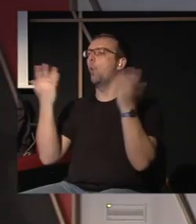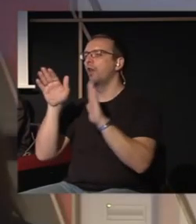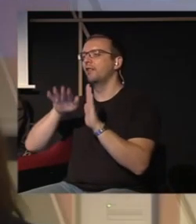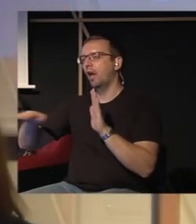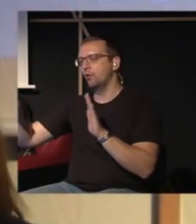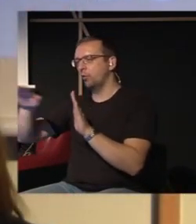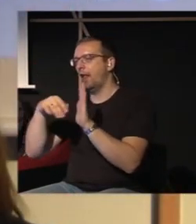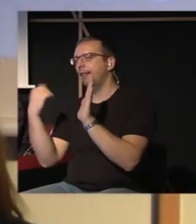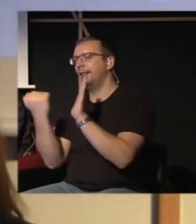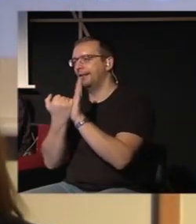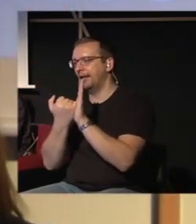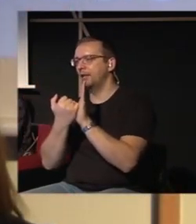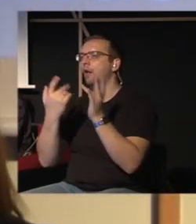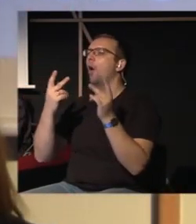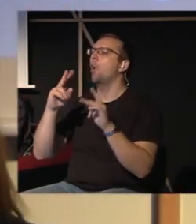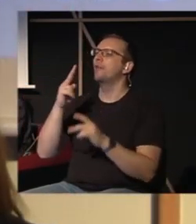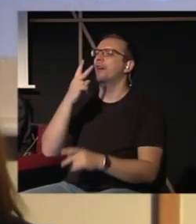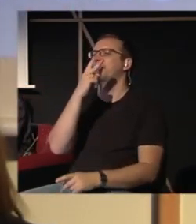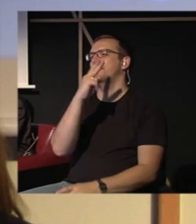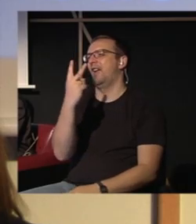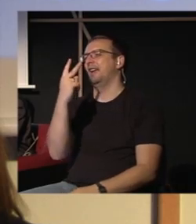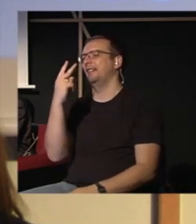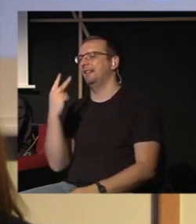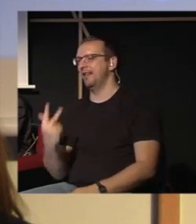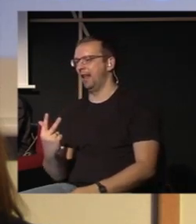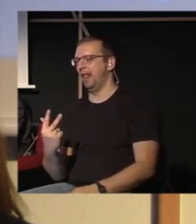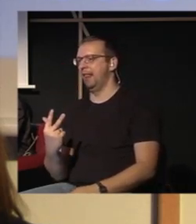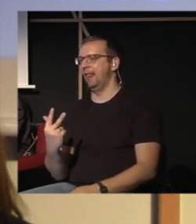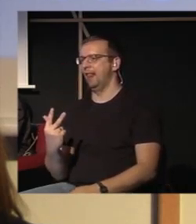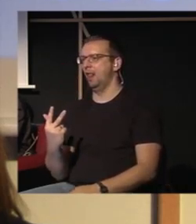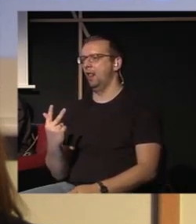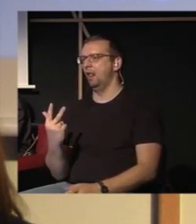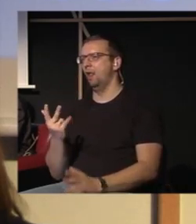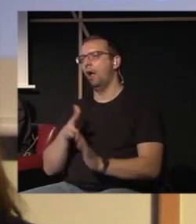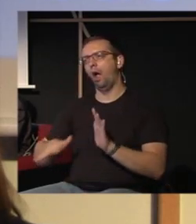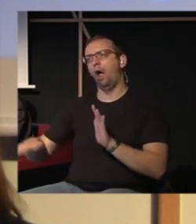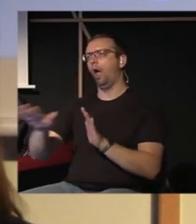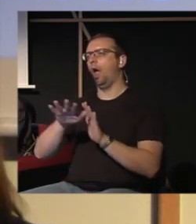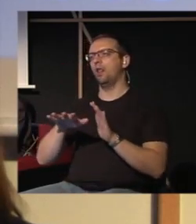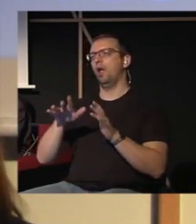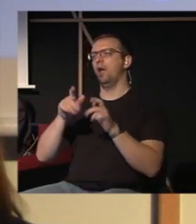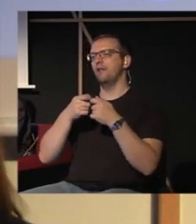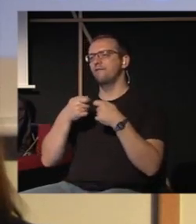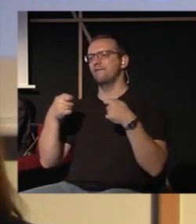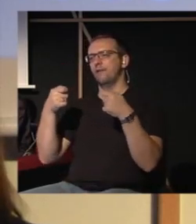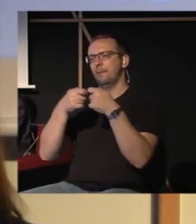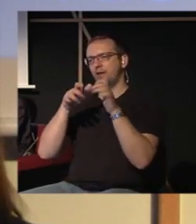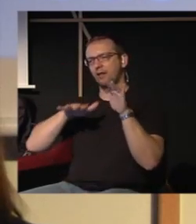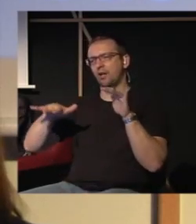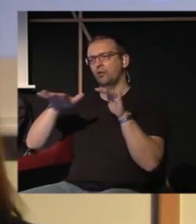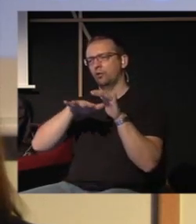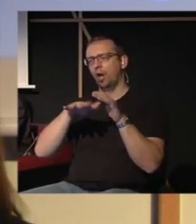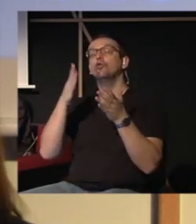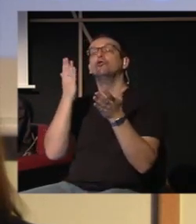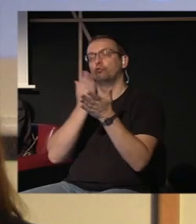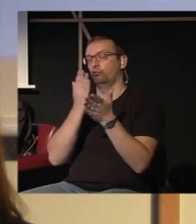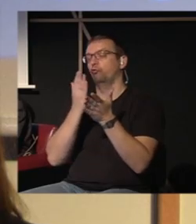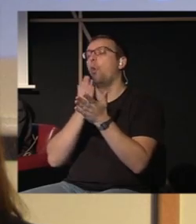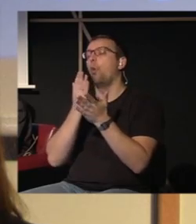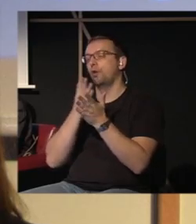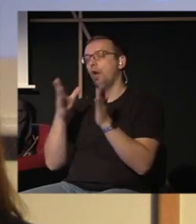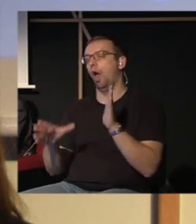into their national license as well, obliging clubs as well that not only those who want to